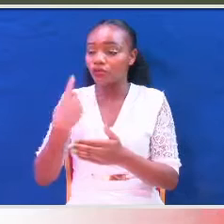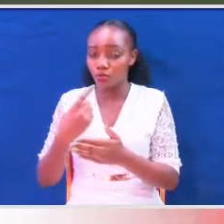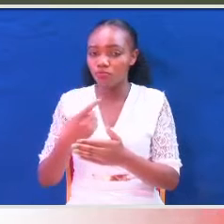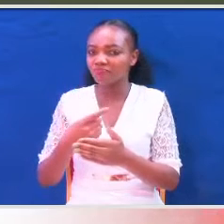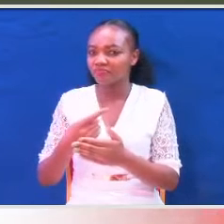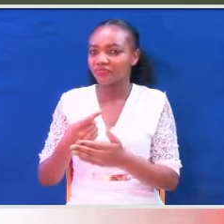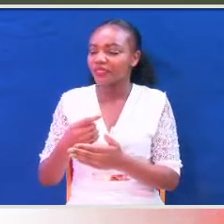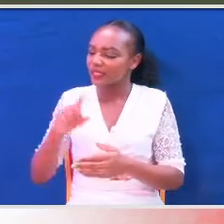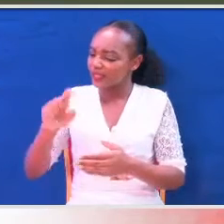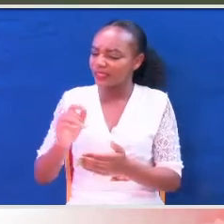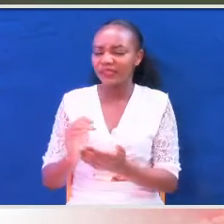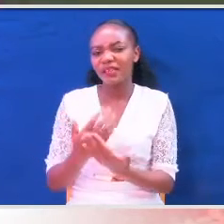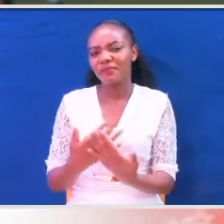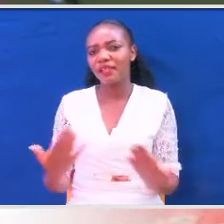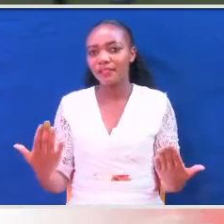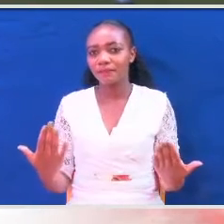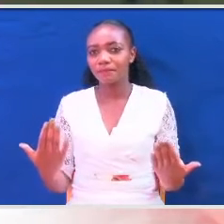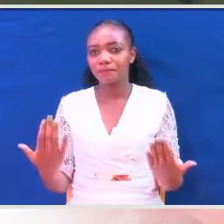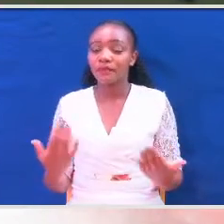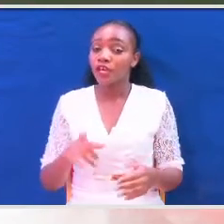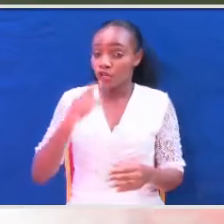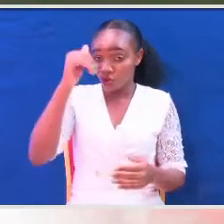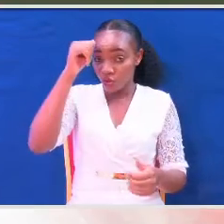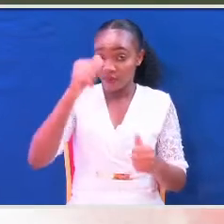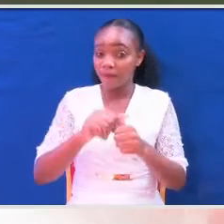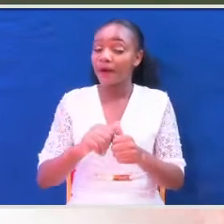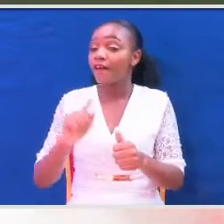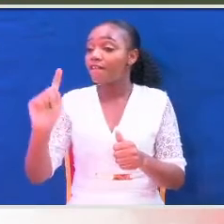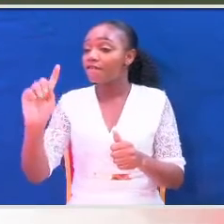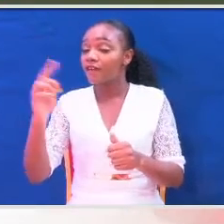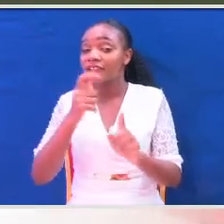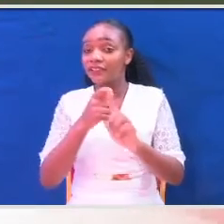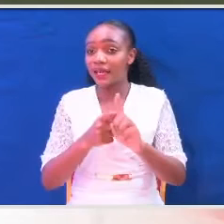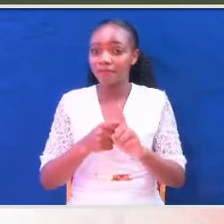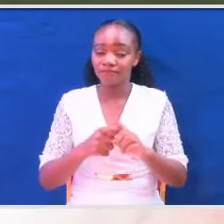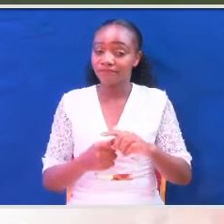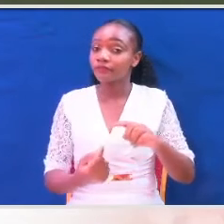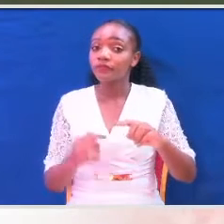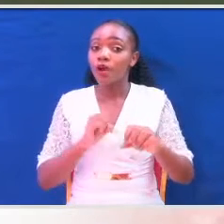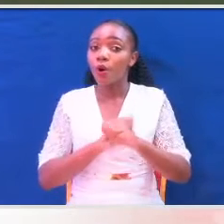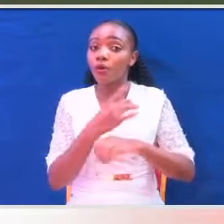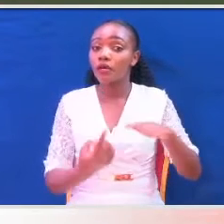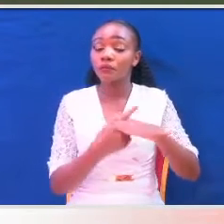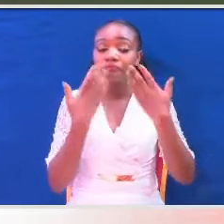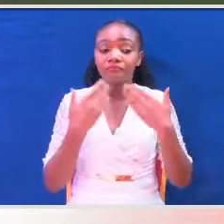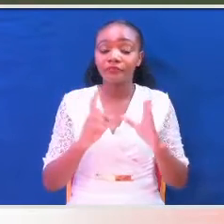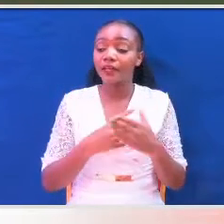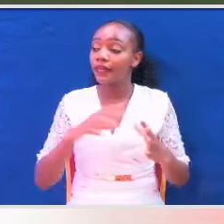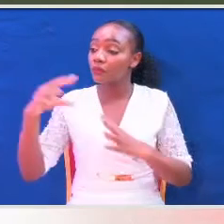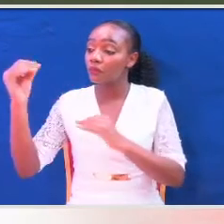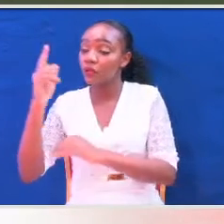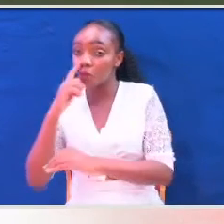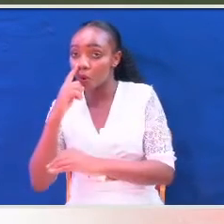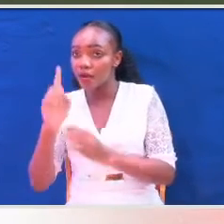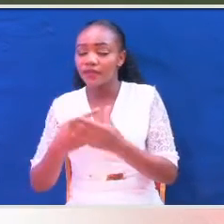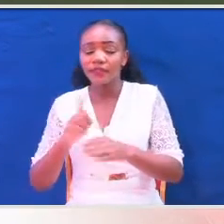First term, tumekuja alafu corona ikatokezea tukarudi nyumbani. Penye tulirudi nyumbani, kurudi shule, ndo sasa